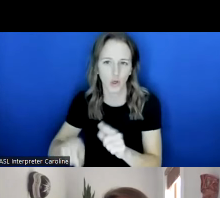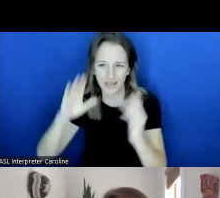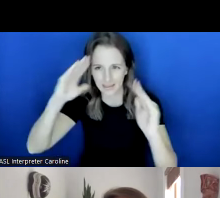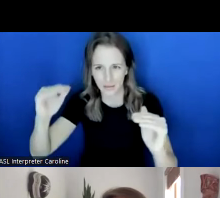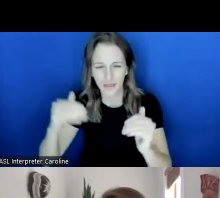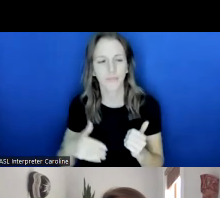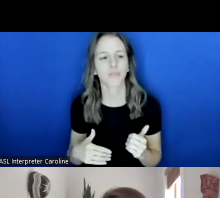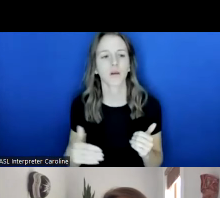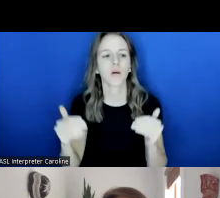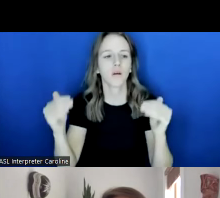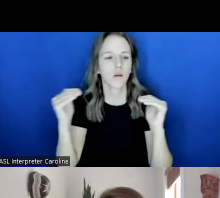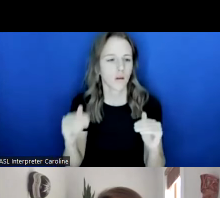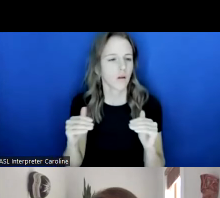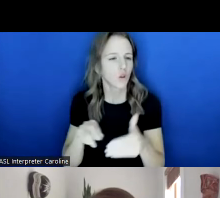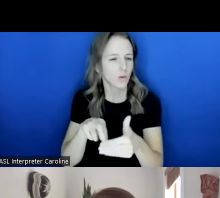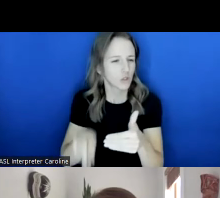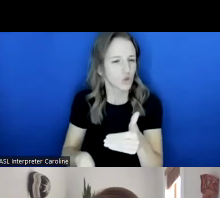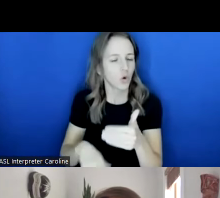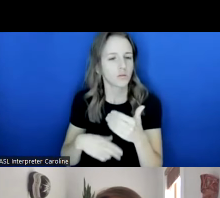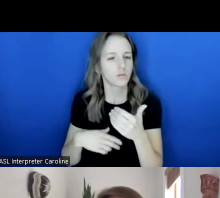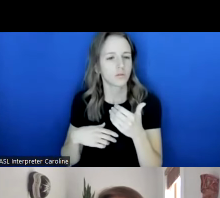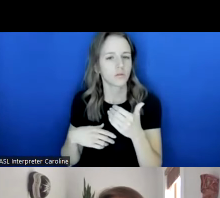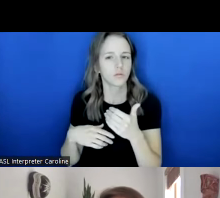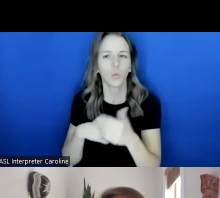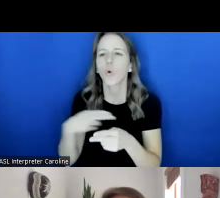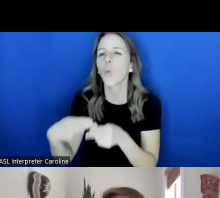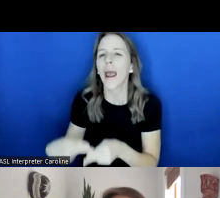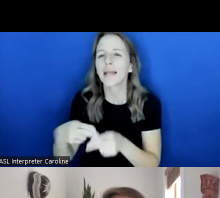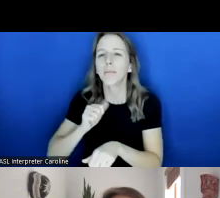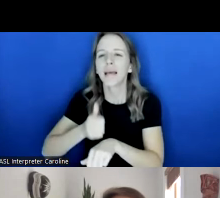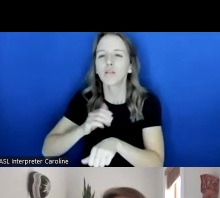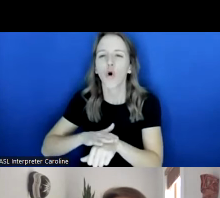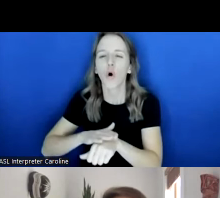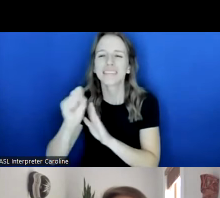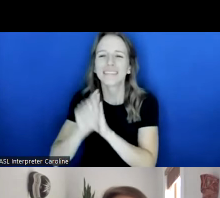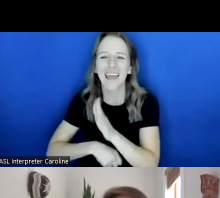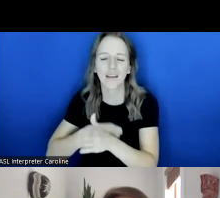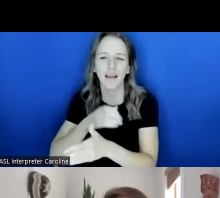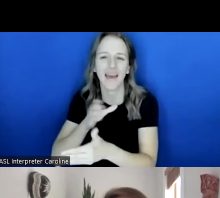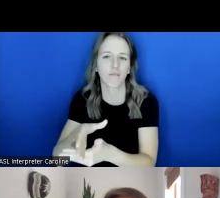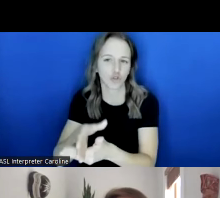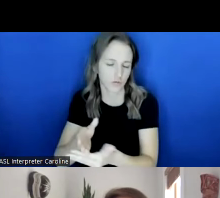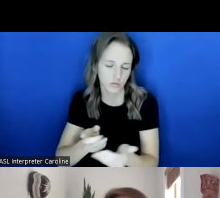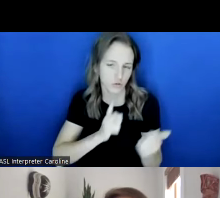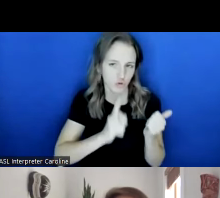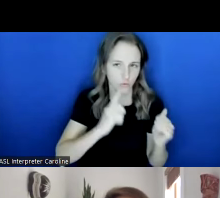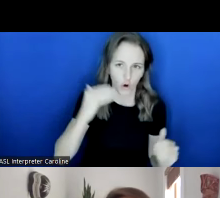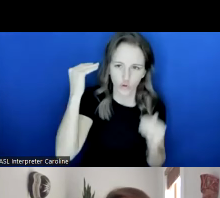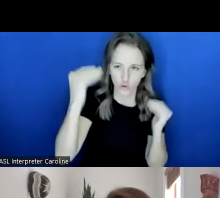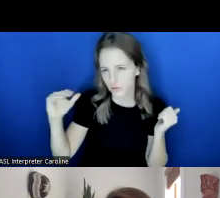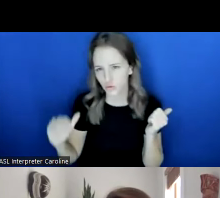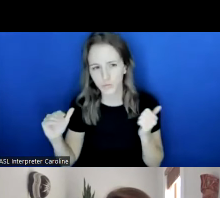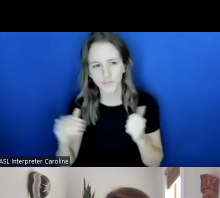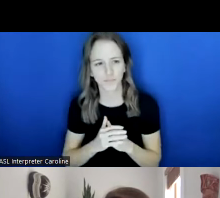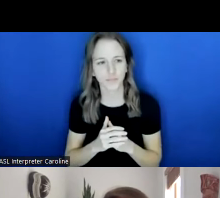averages, and that was true for both youth and adults, so they were weighted differently. We recruited again via a network of